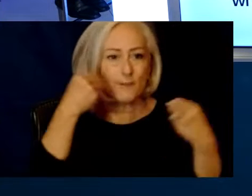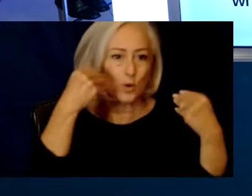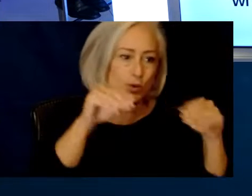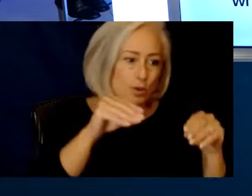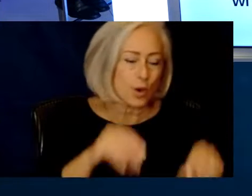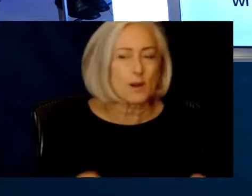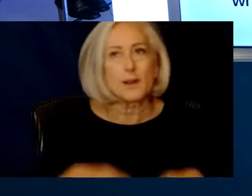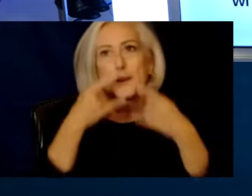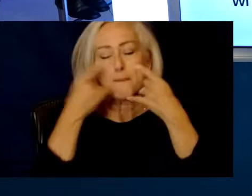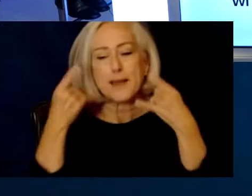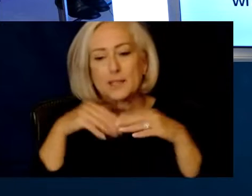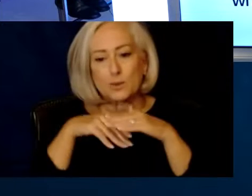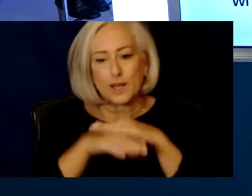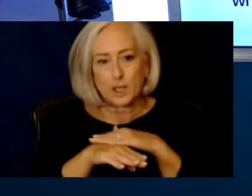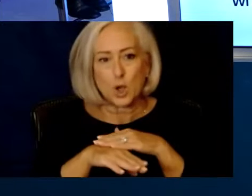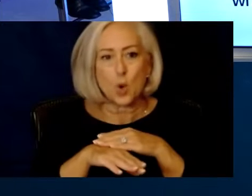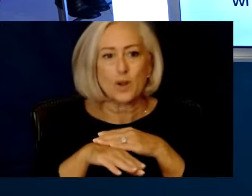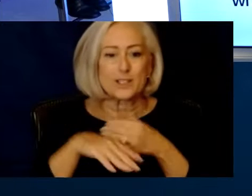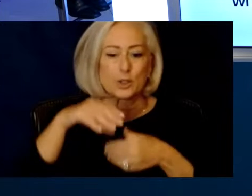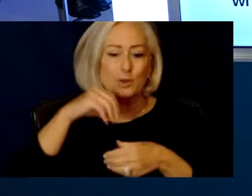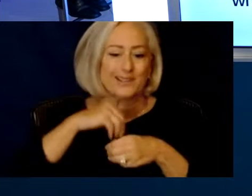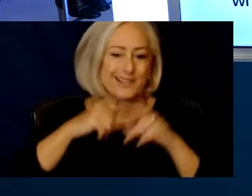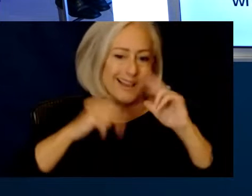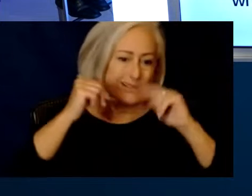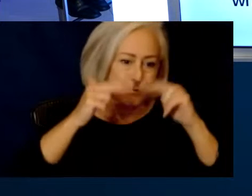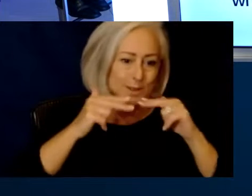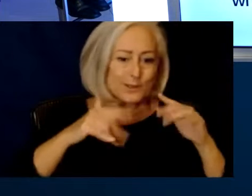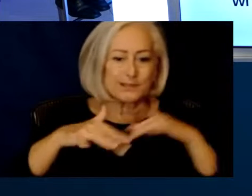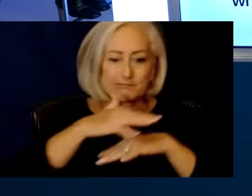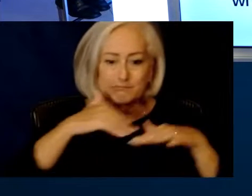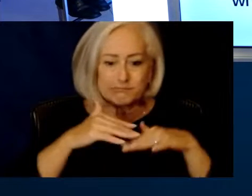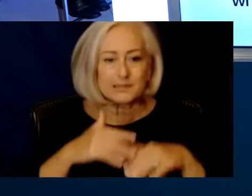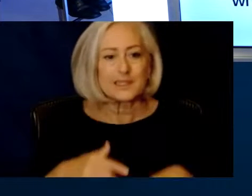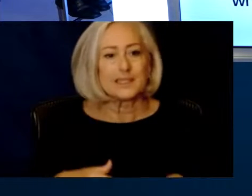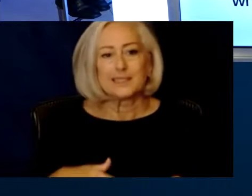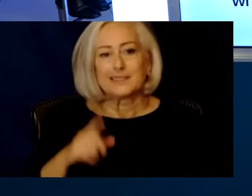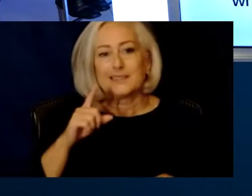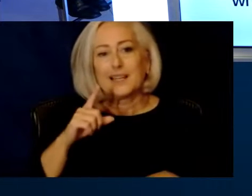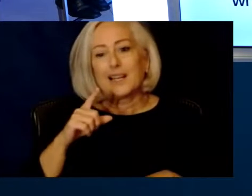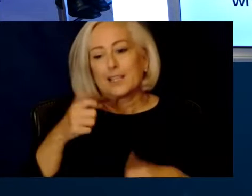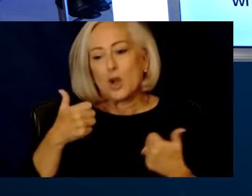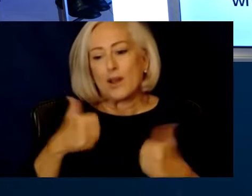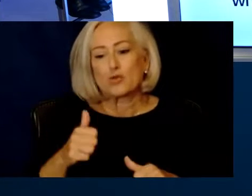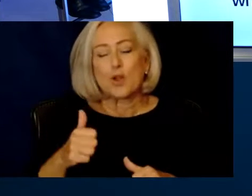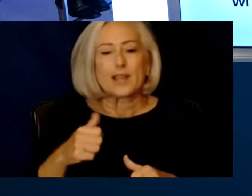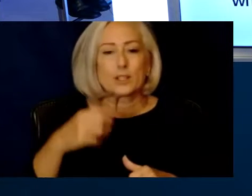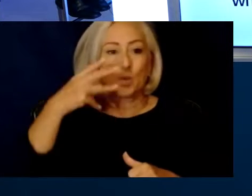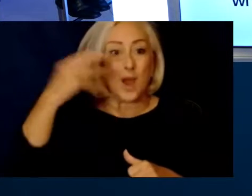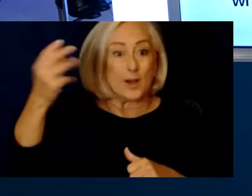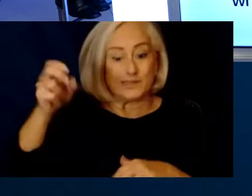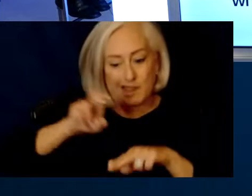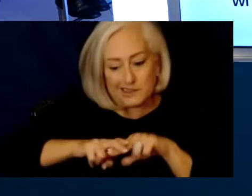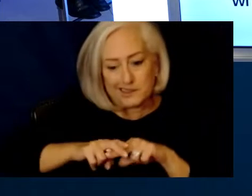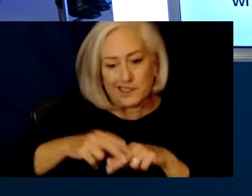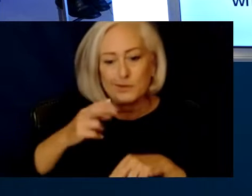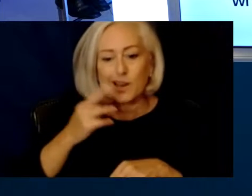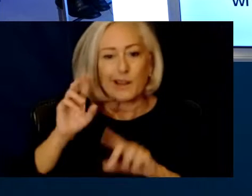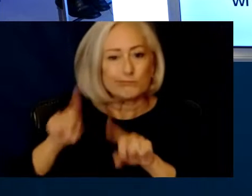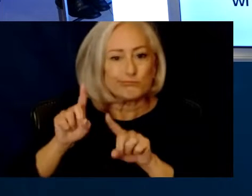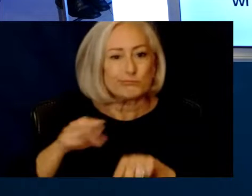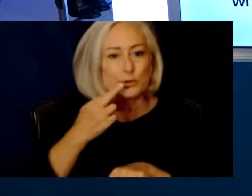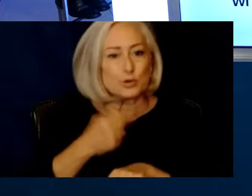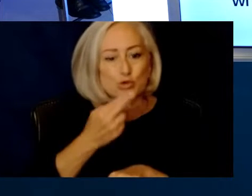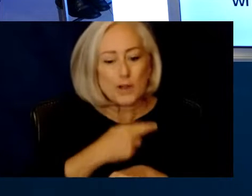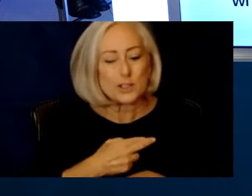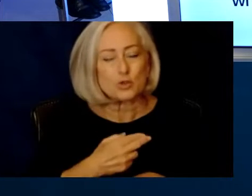go into indoor crowded spaces. I'm trying to eat at a restaurant. I'm trying to sit outside now. And I'm only working out outside